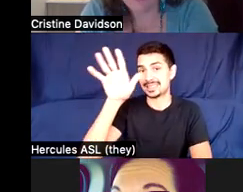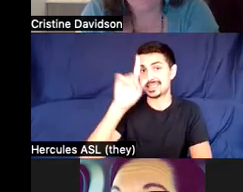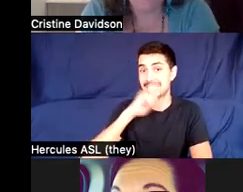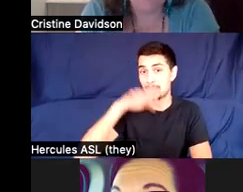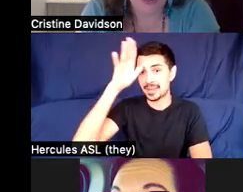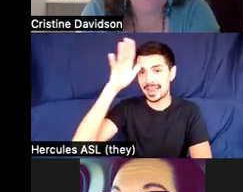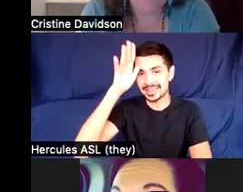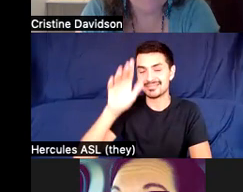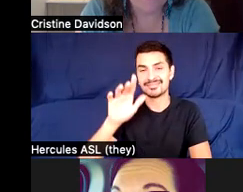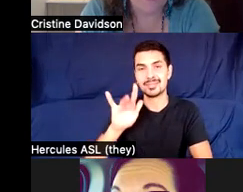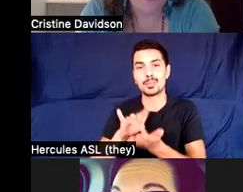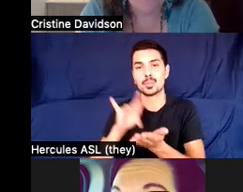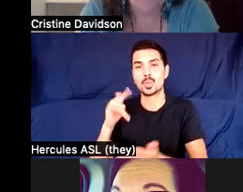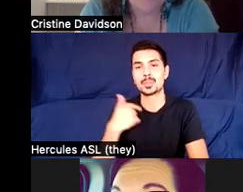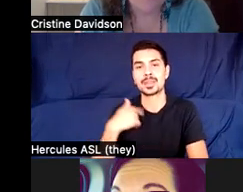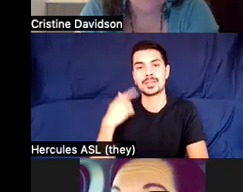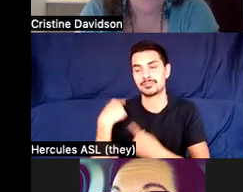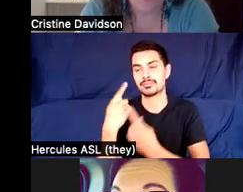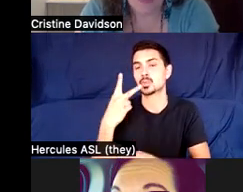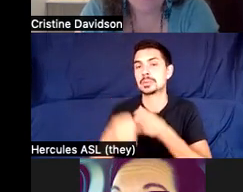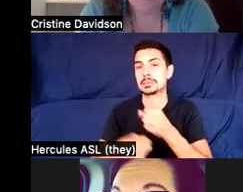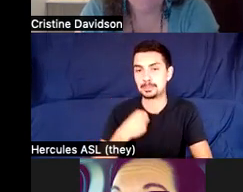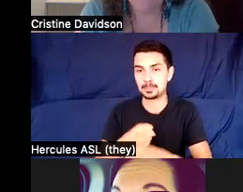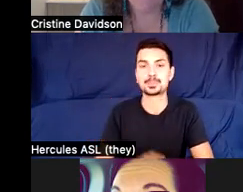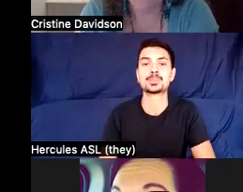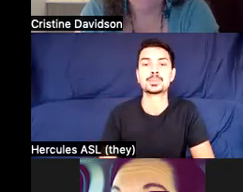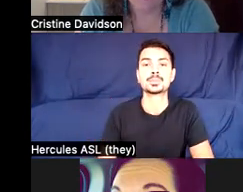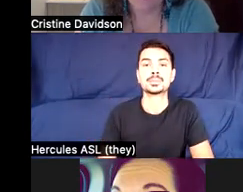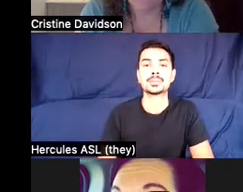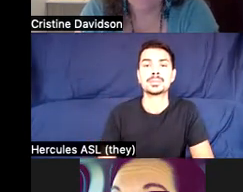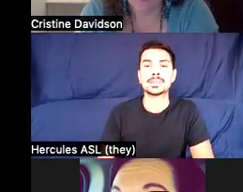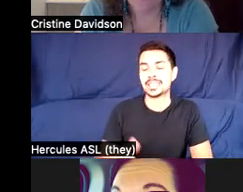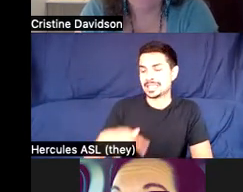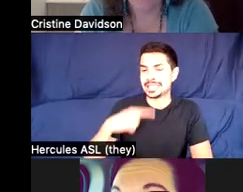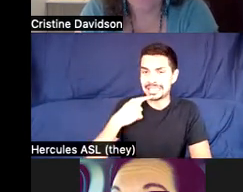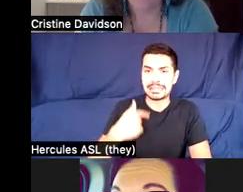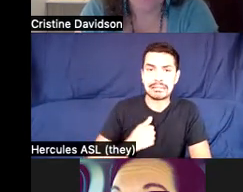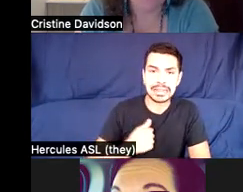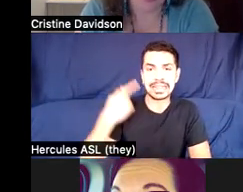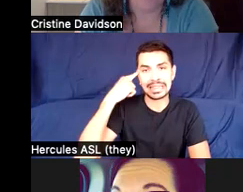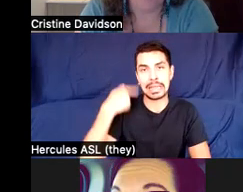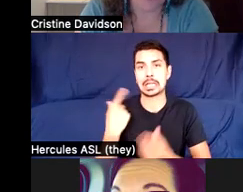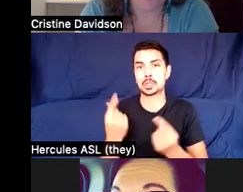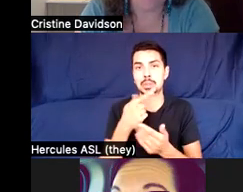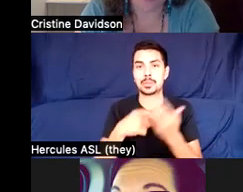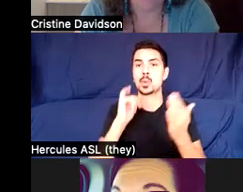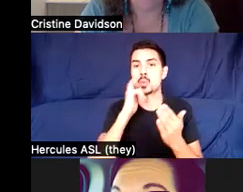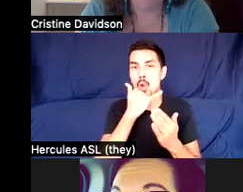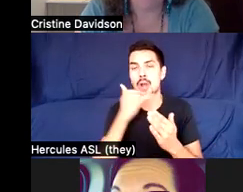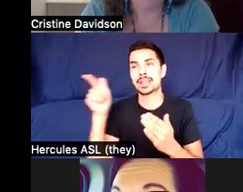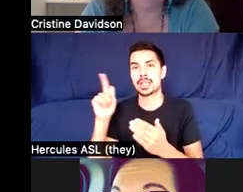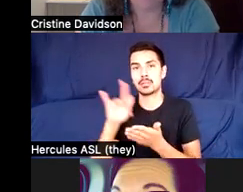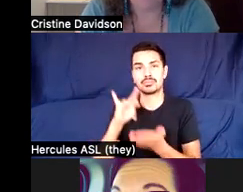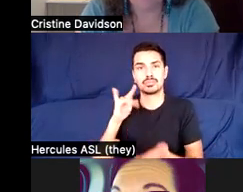wrong to make him do that. So if we're analyzing that situation, what are some ways that we can talk with Shelley and